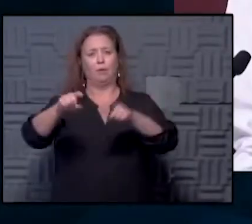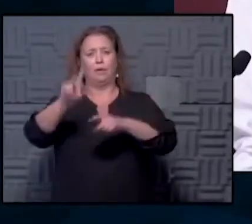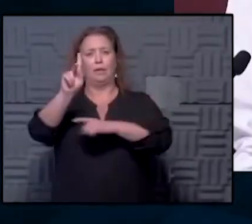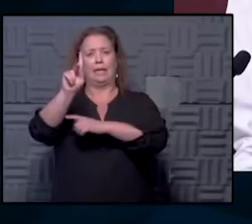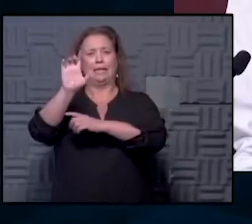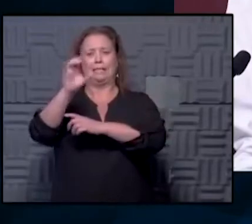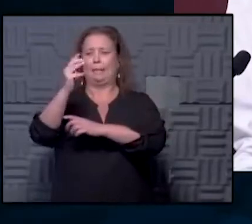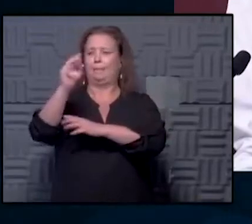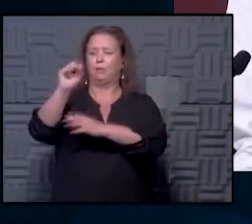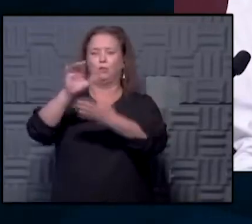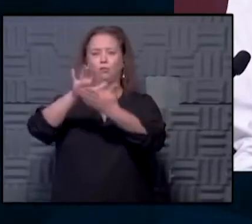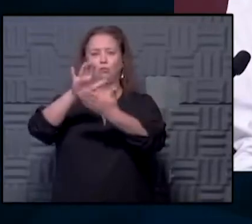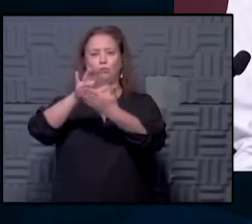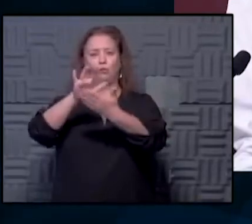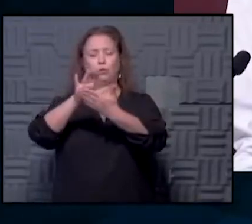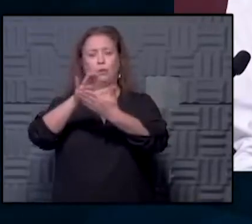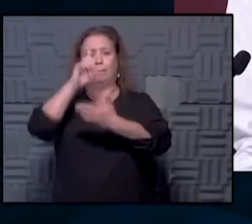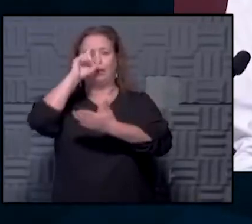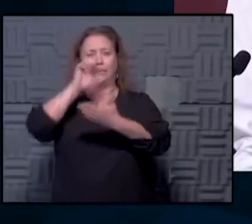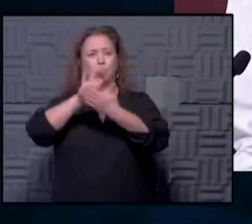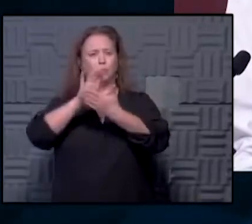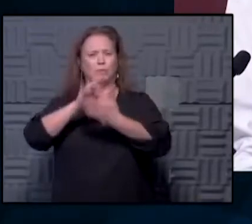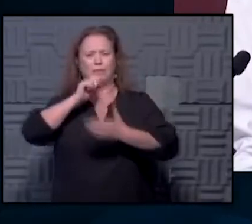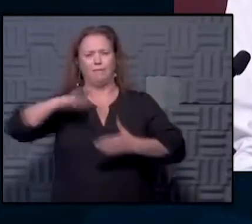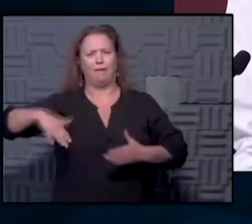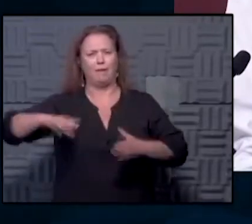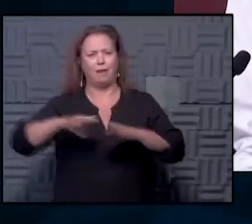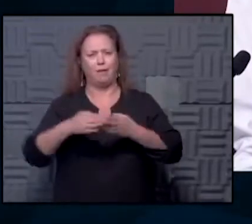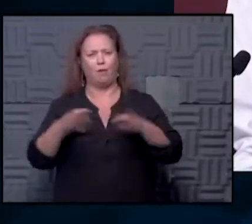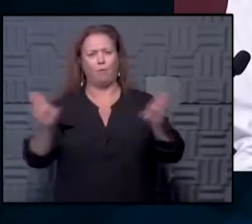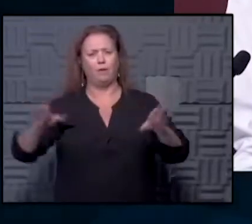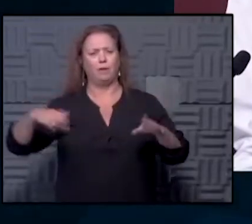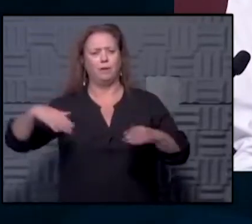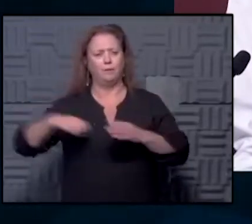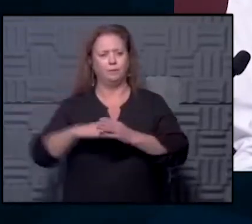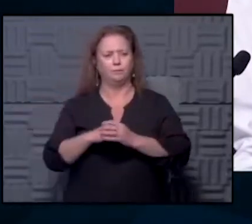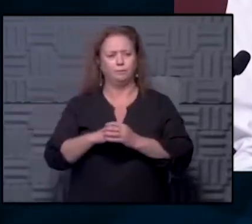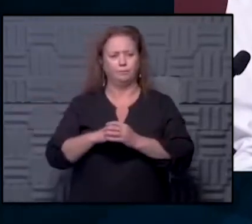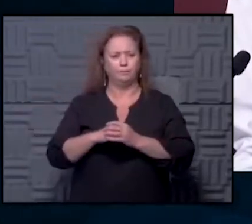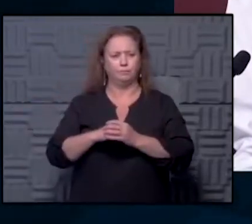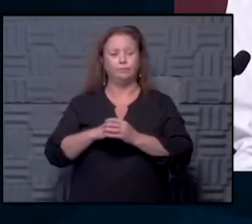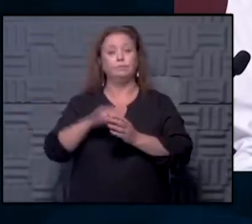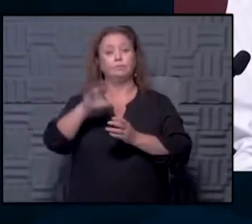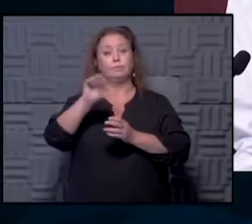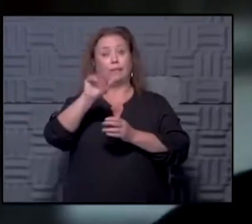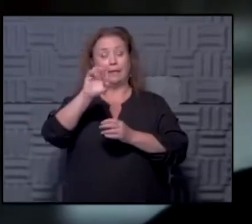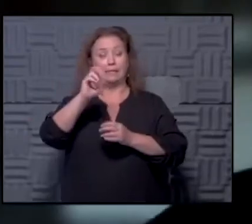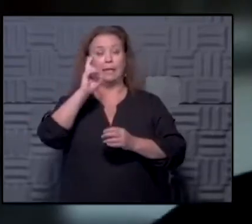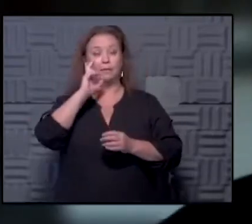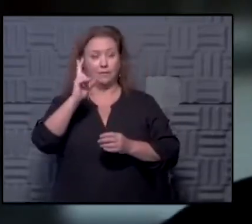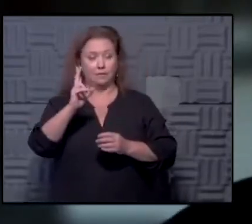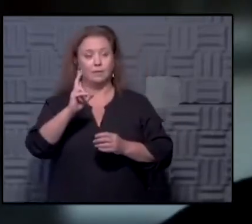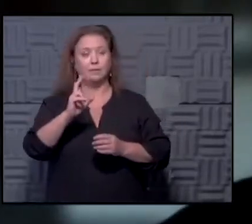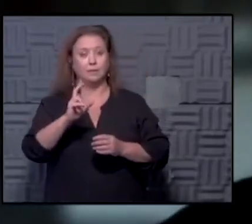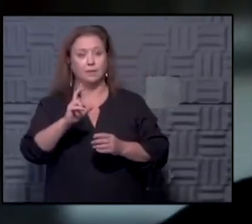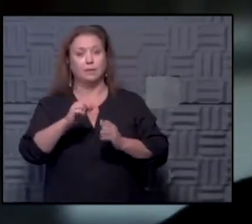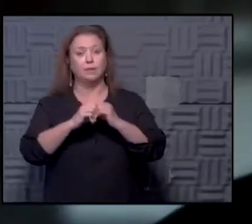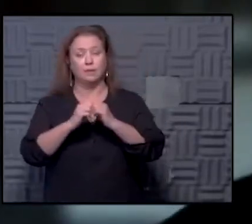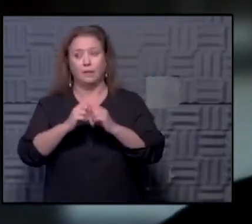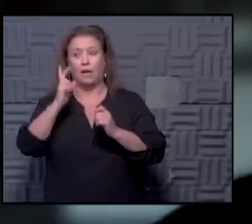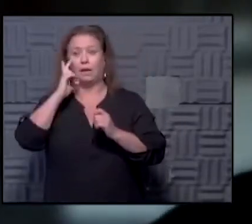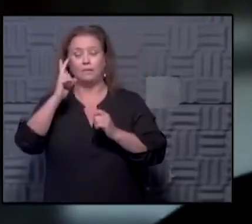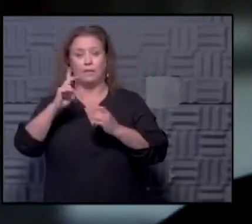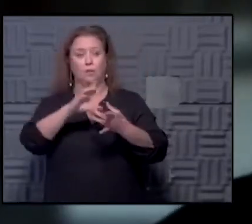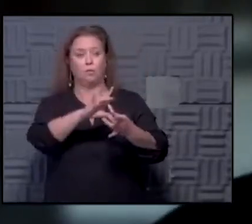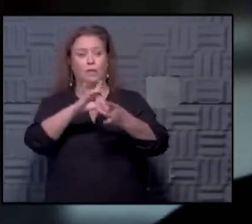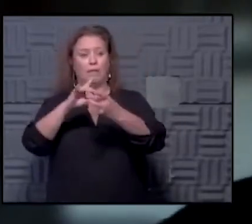Metro schools if schools haven't started yet. It's a great question. A lot of cases I've seen are